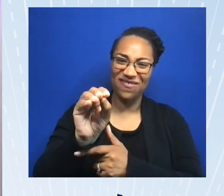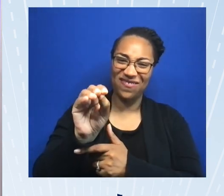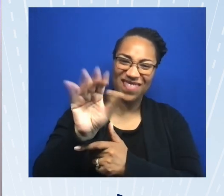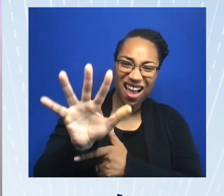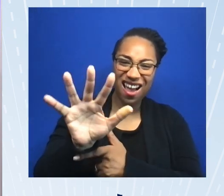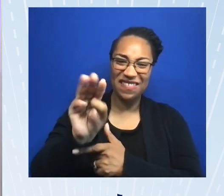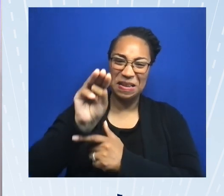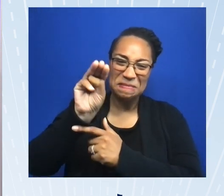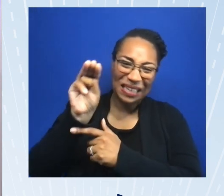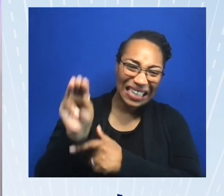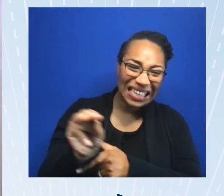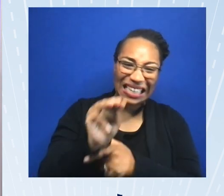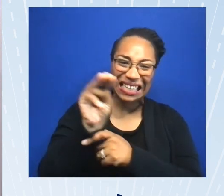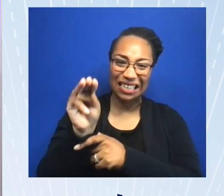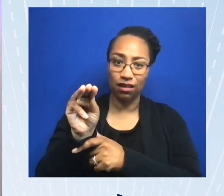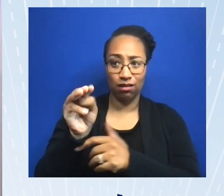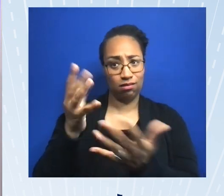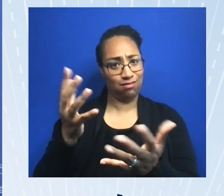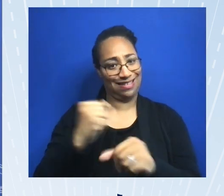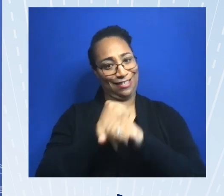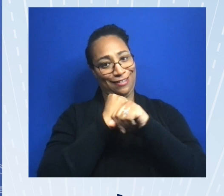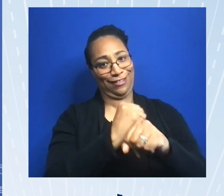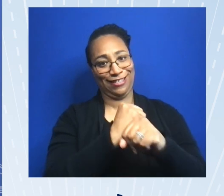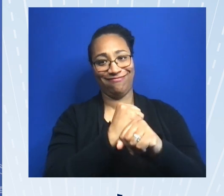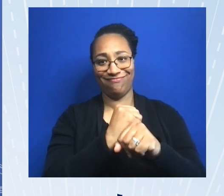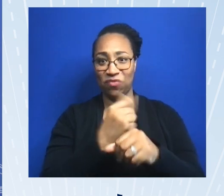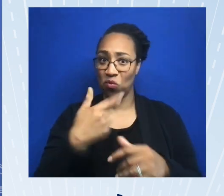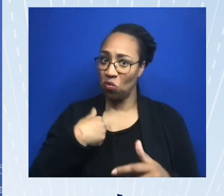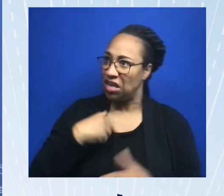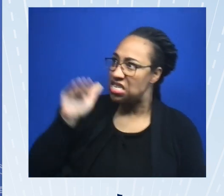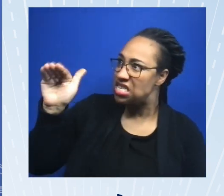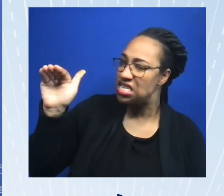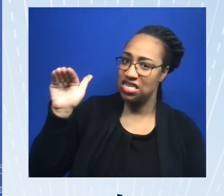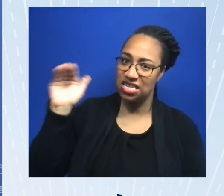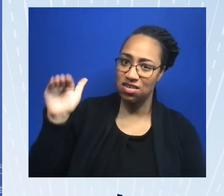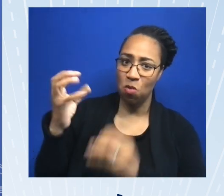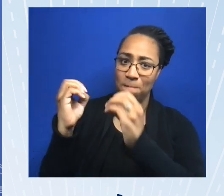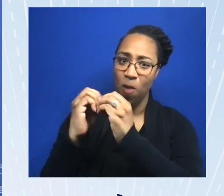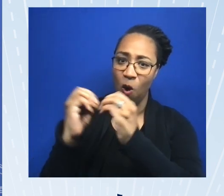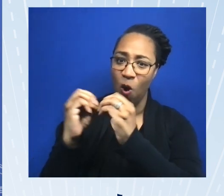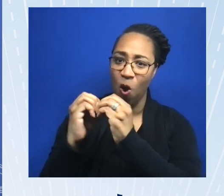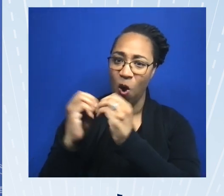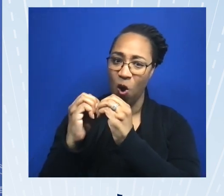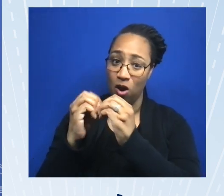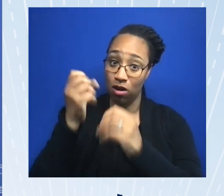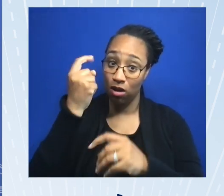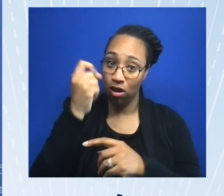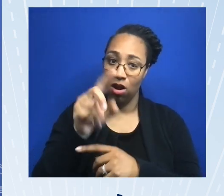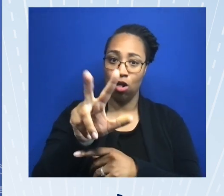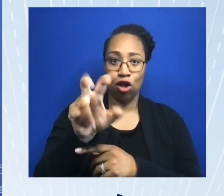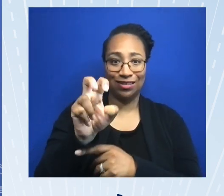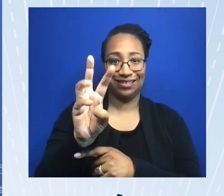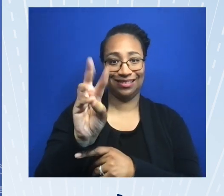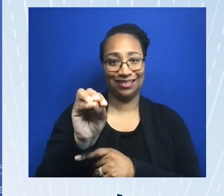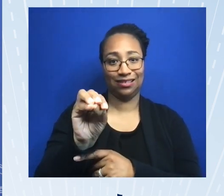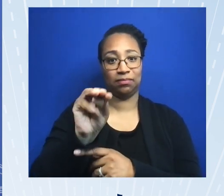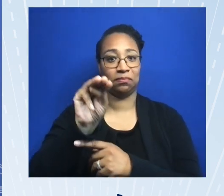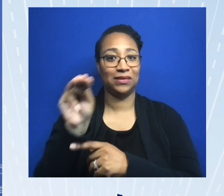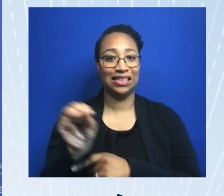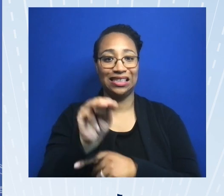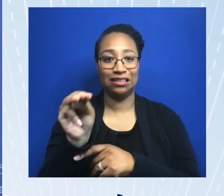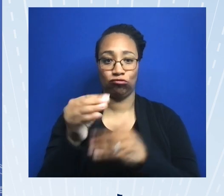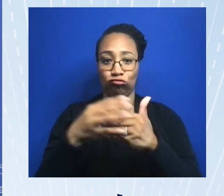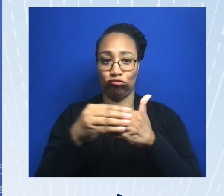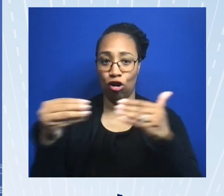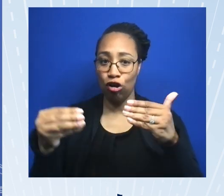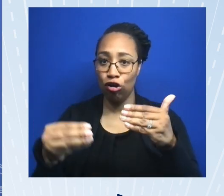to $360 million. Additionally, the Departments of Homeland Security and Justice will reach out and meet with Jewish communities